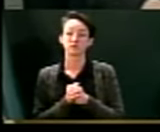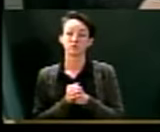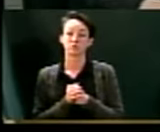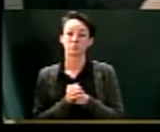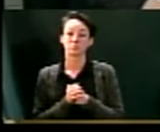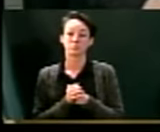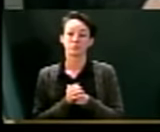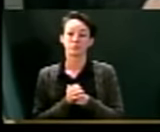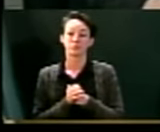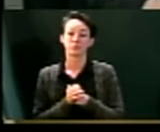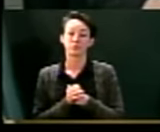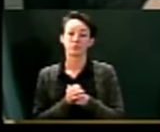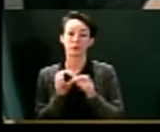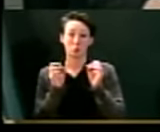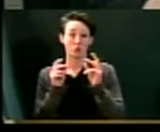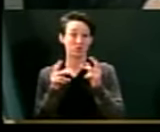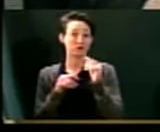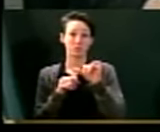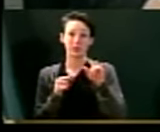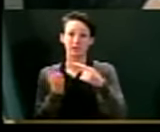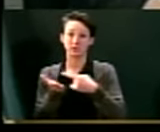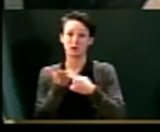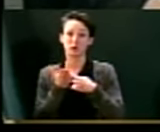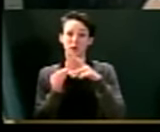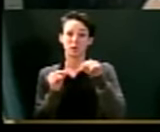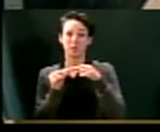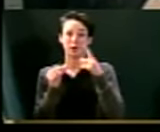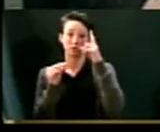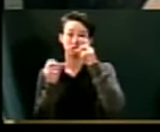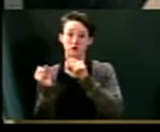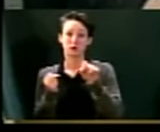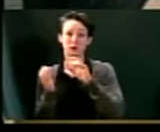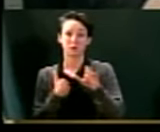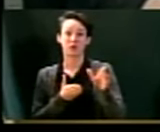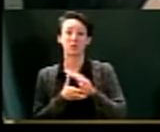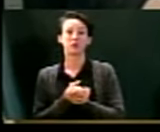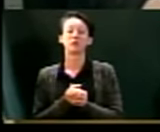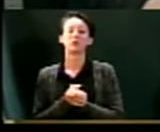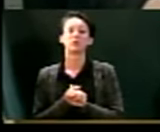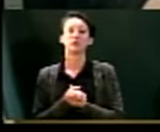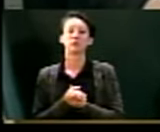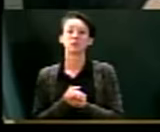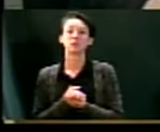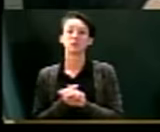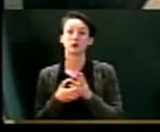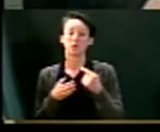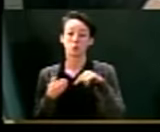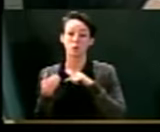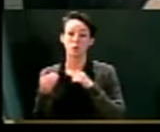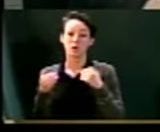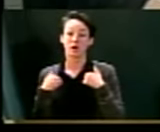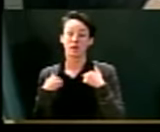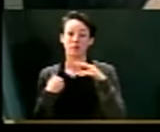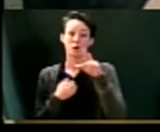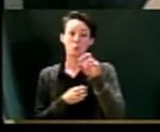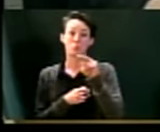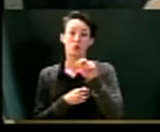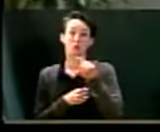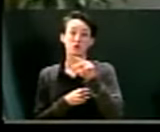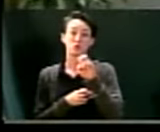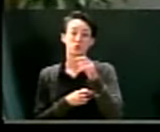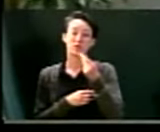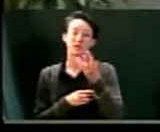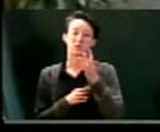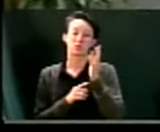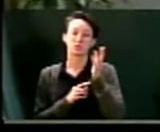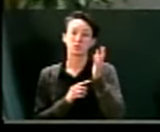Okay. So, any discussion on the strategic plan? Okay, we have, Ms. Roundtree, we have a couple of